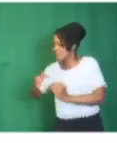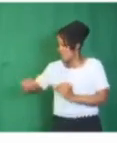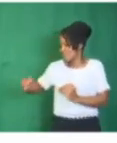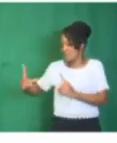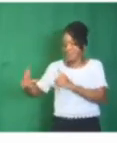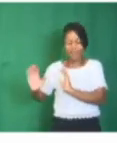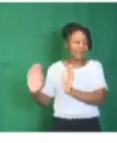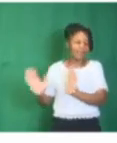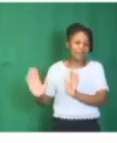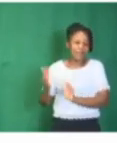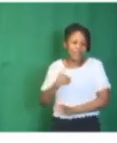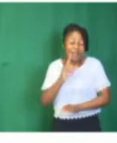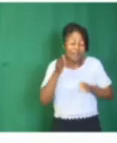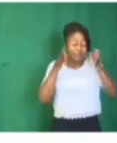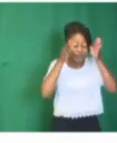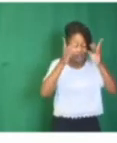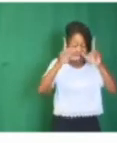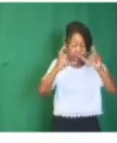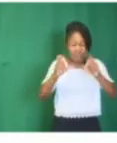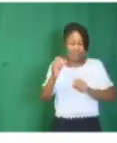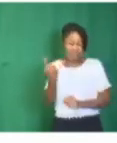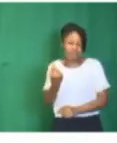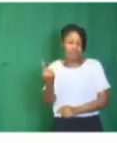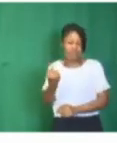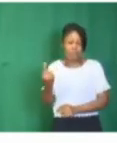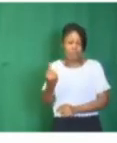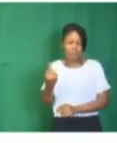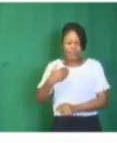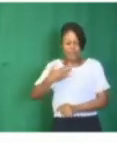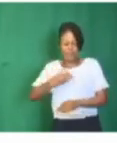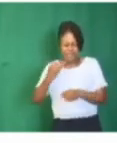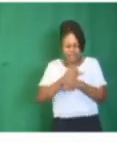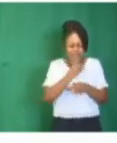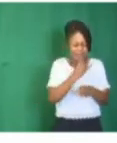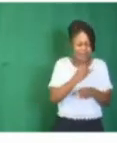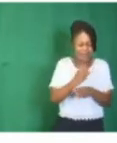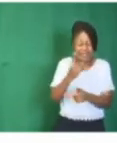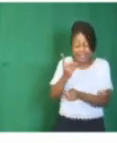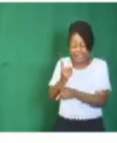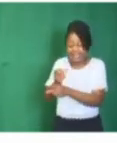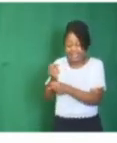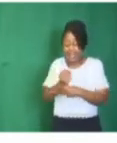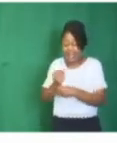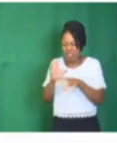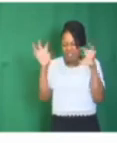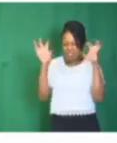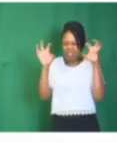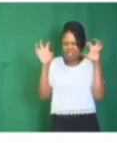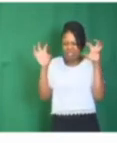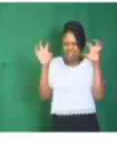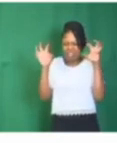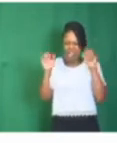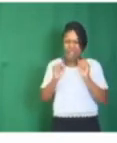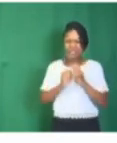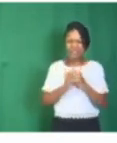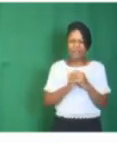diagram. Just look at the diagram. I will just briefly talk about the diagram, whereby we are talking about